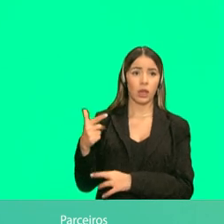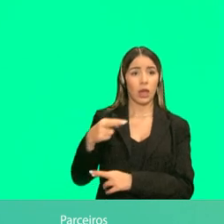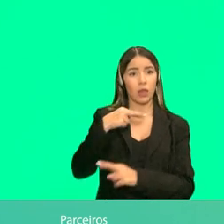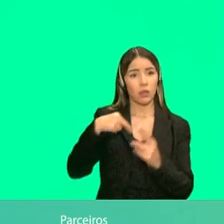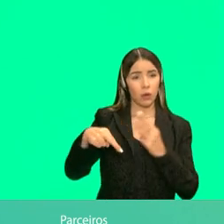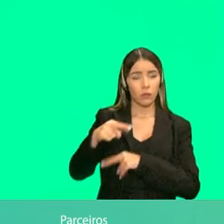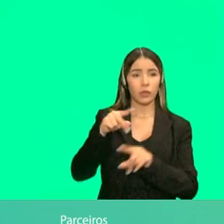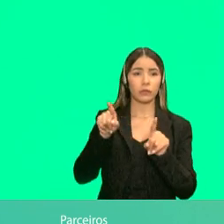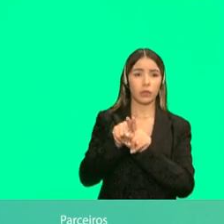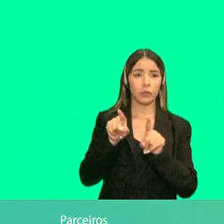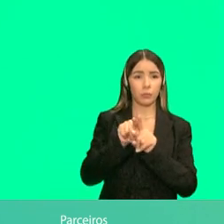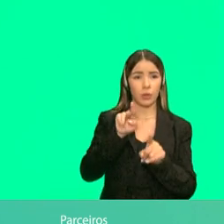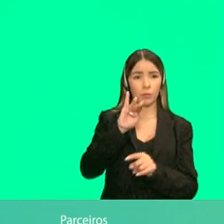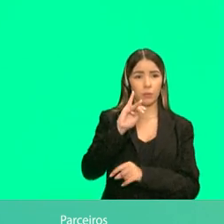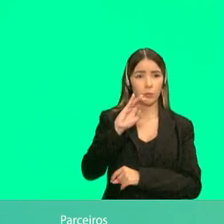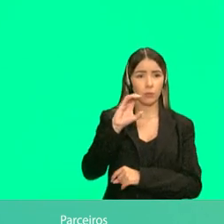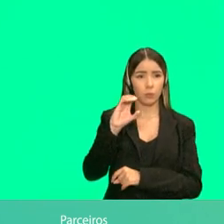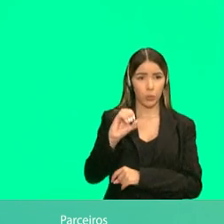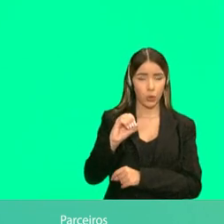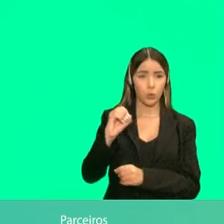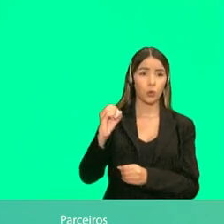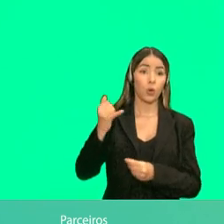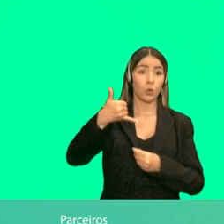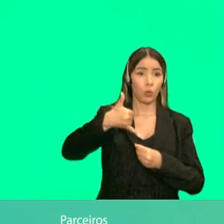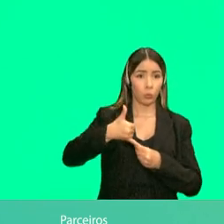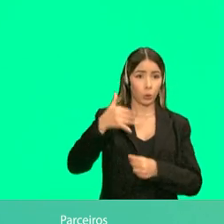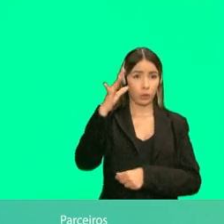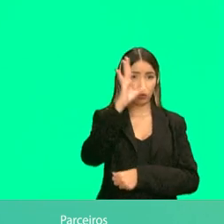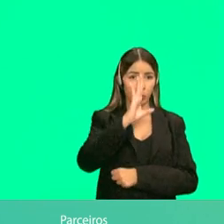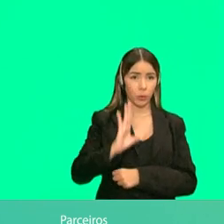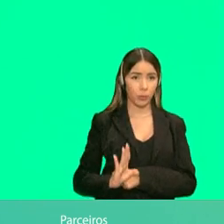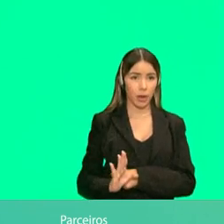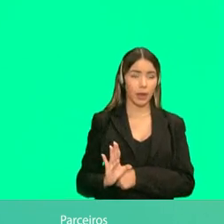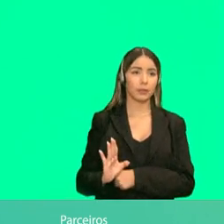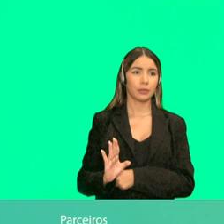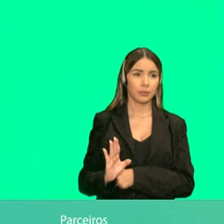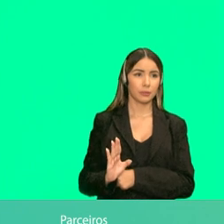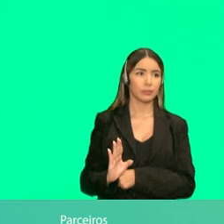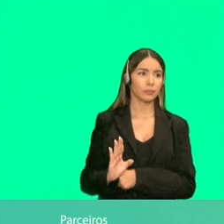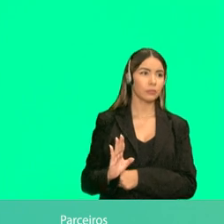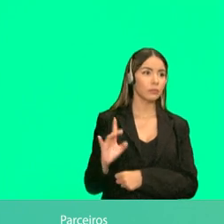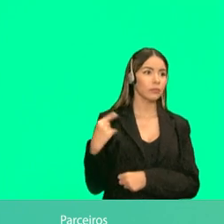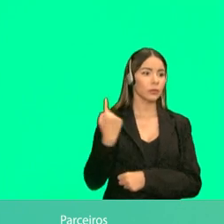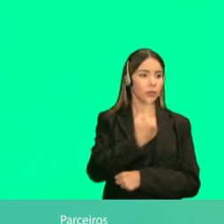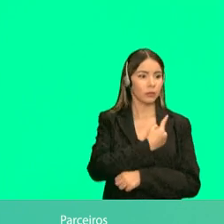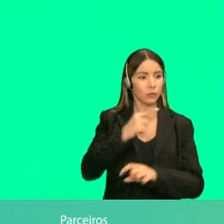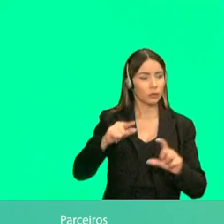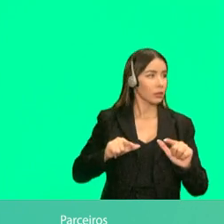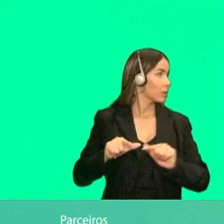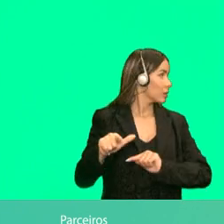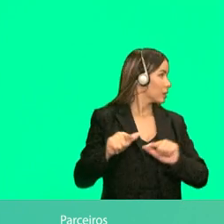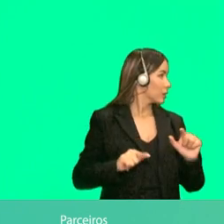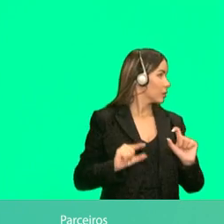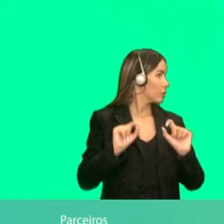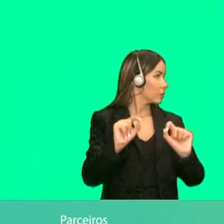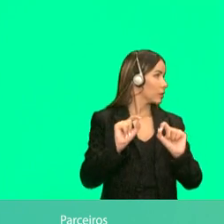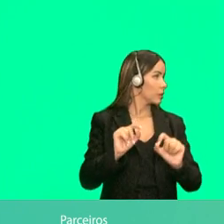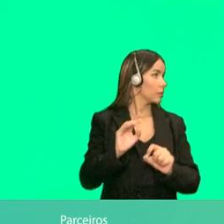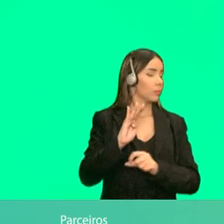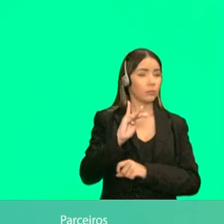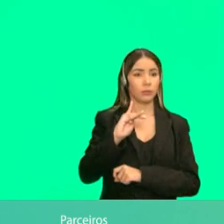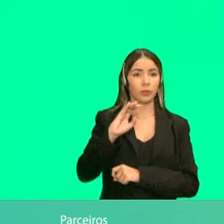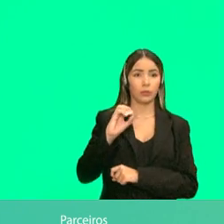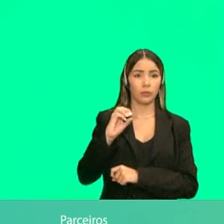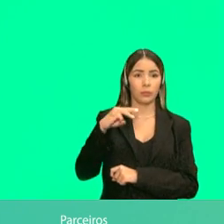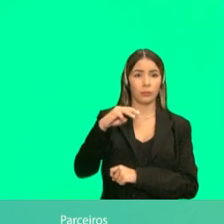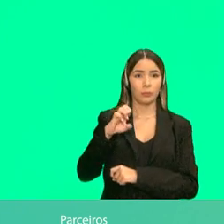biomethane. These are the roots of low carbon ammonia production. We are working with the first